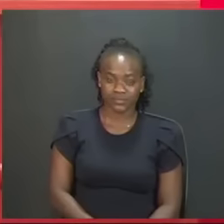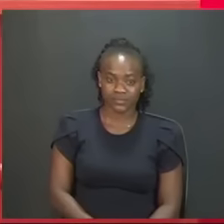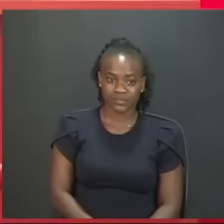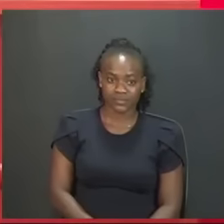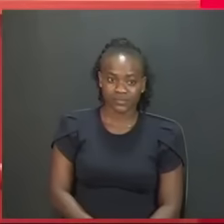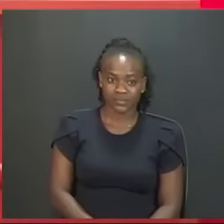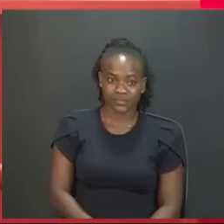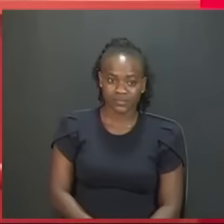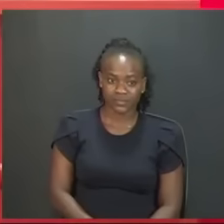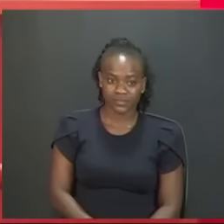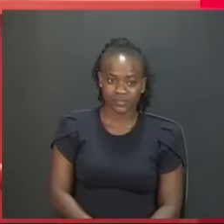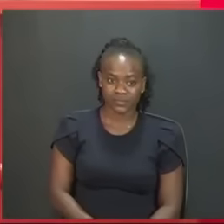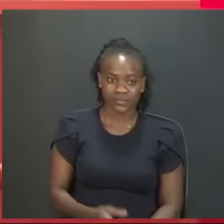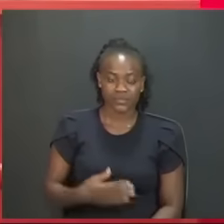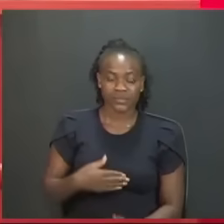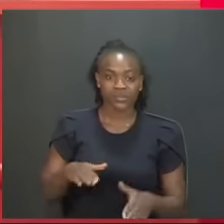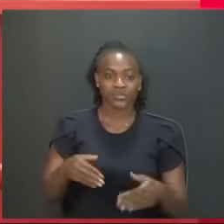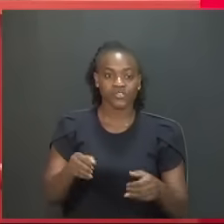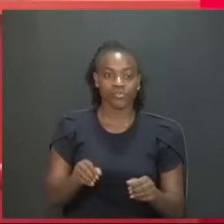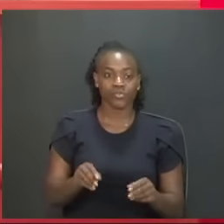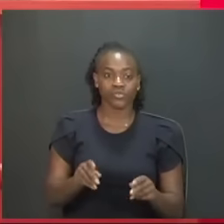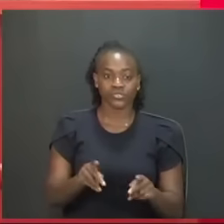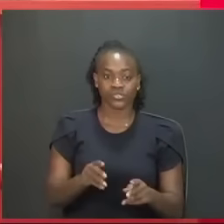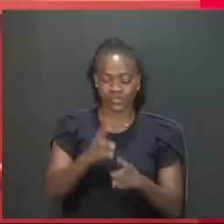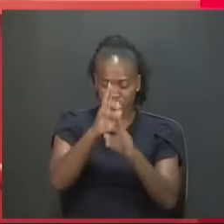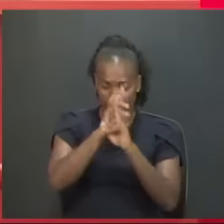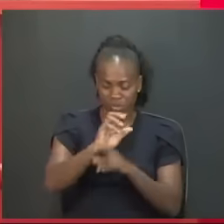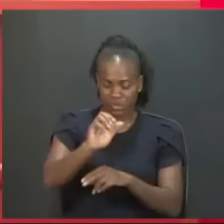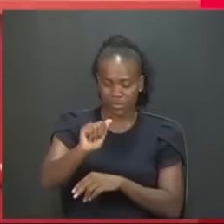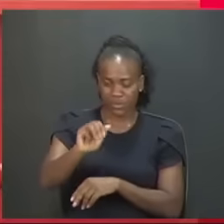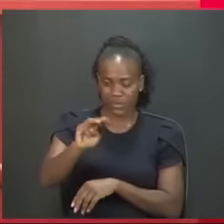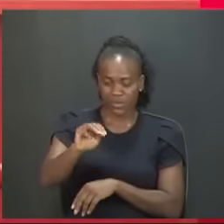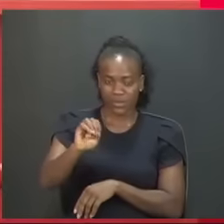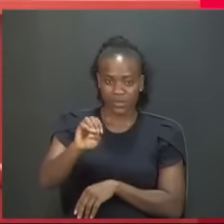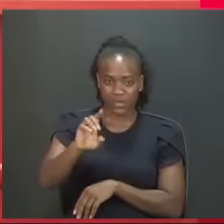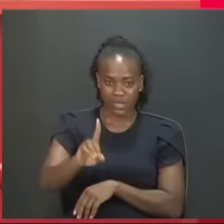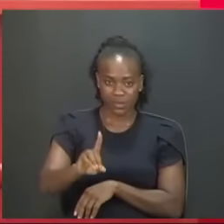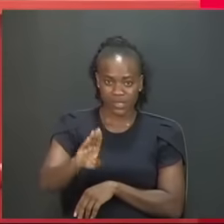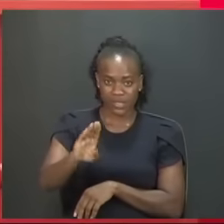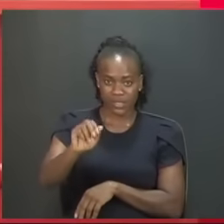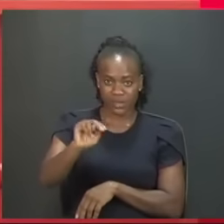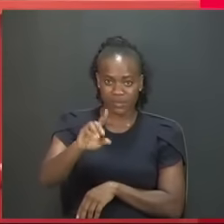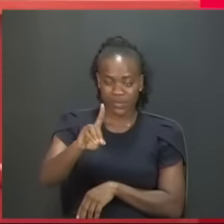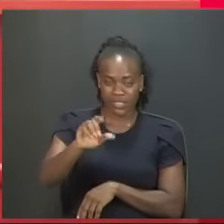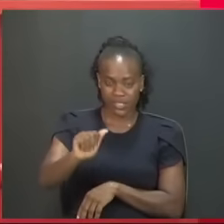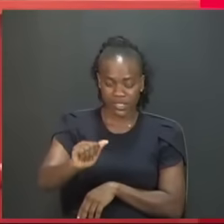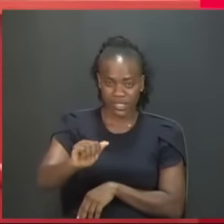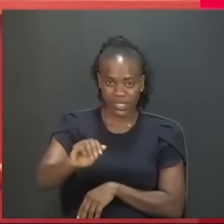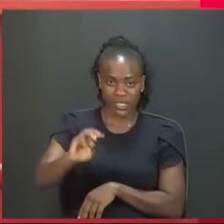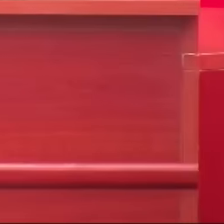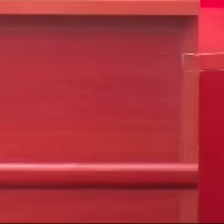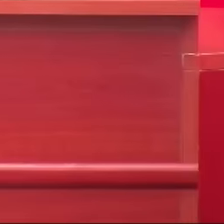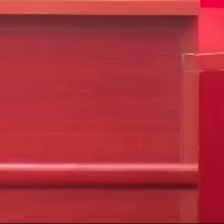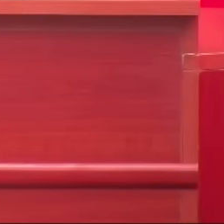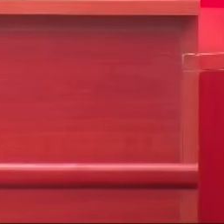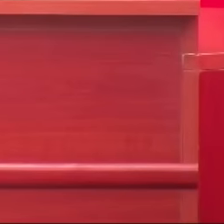I will proceed to give the floor to Honorable Ahmed Banda, Minister for Local Government. You have the